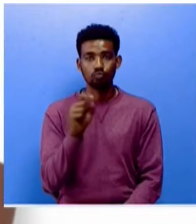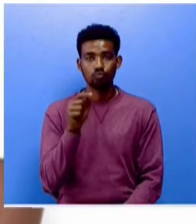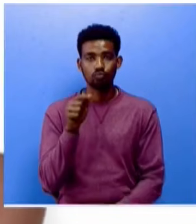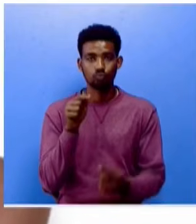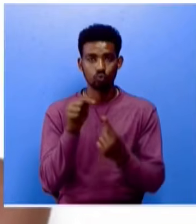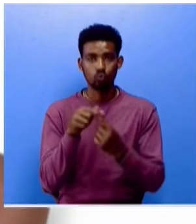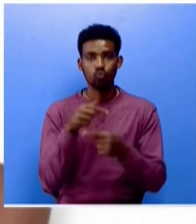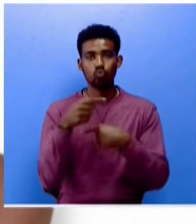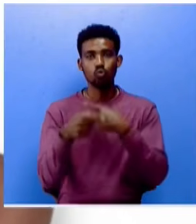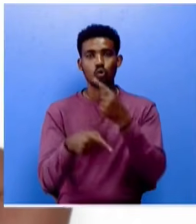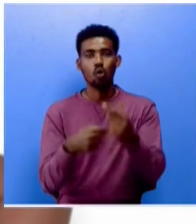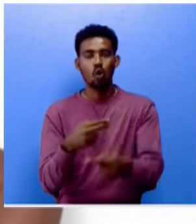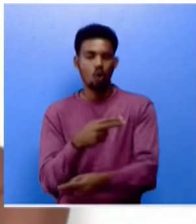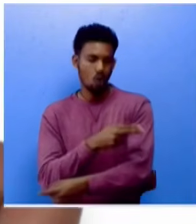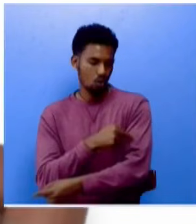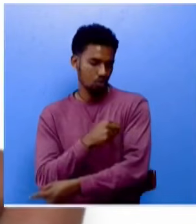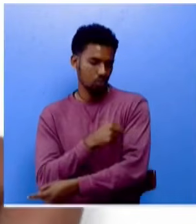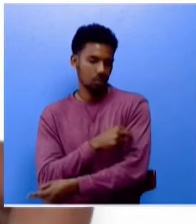go hospital.